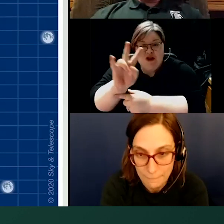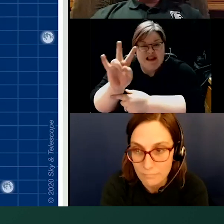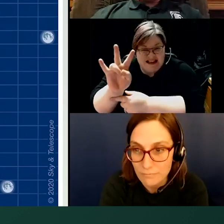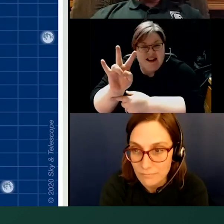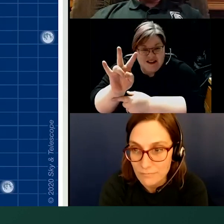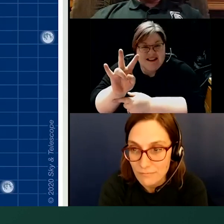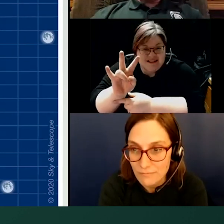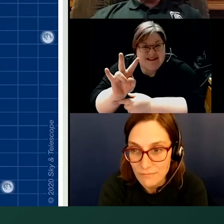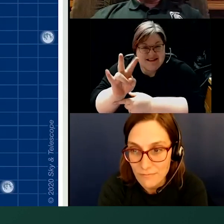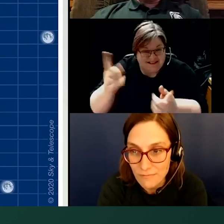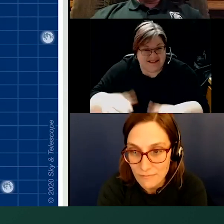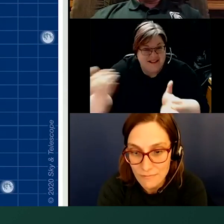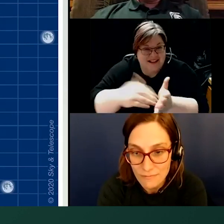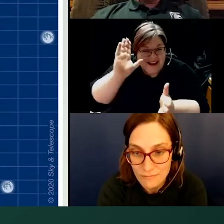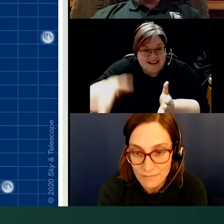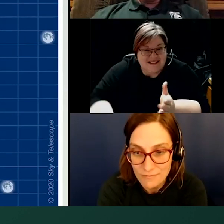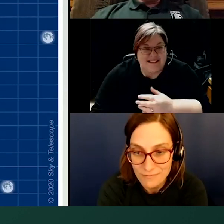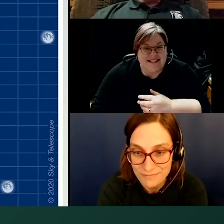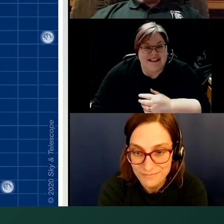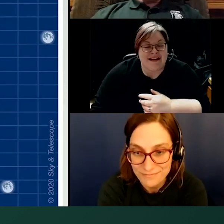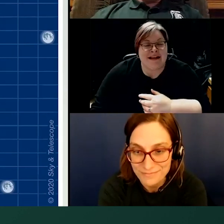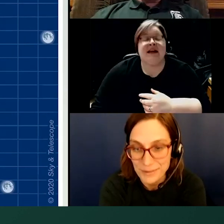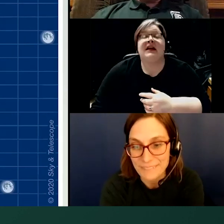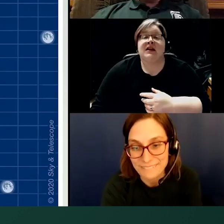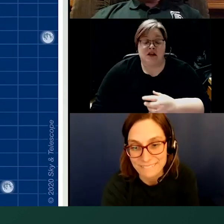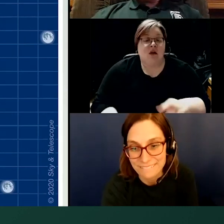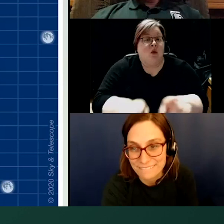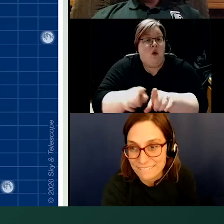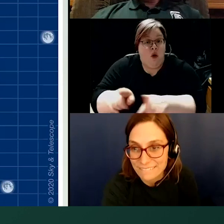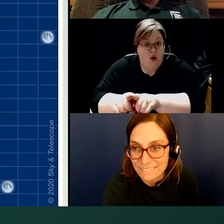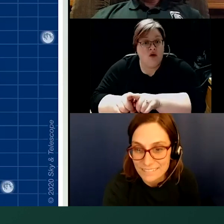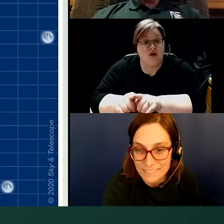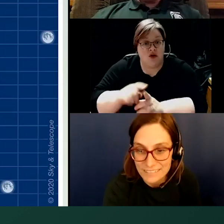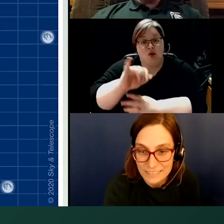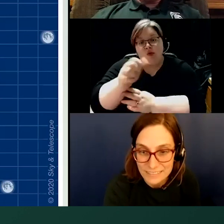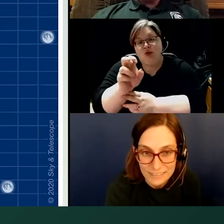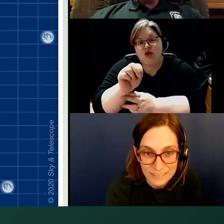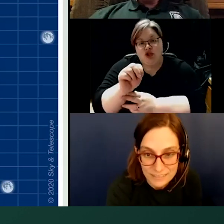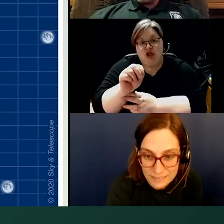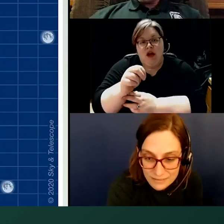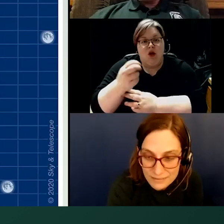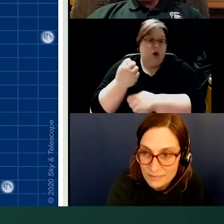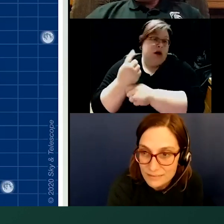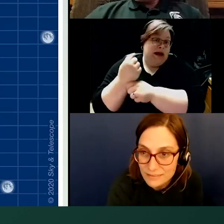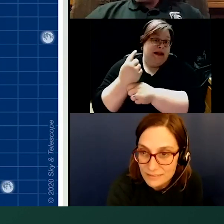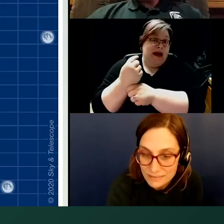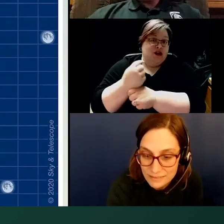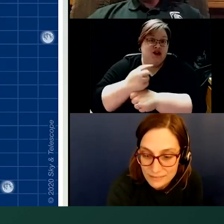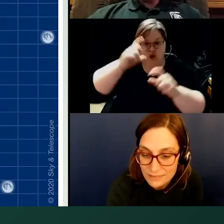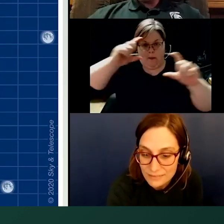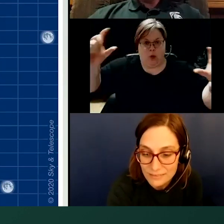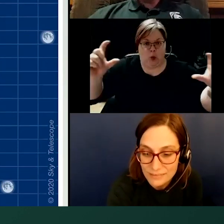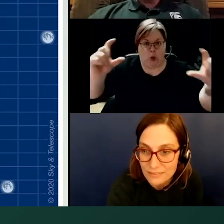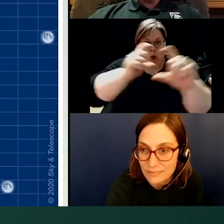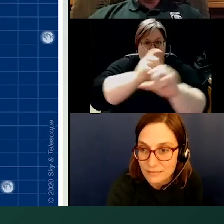full moon recently was the total lunar eclipse of January 21st of last year. So That's something that